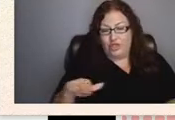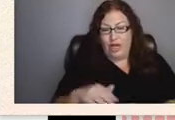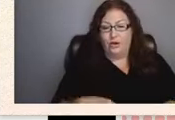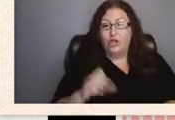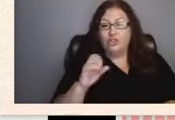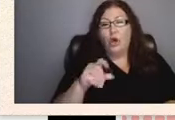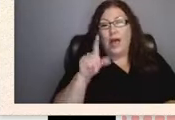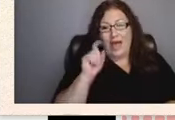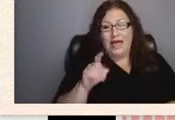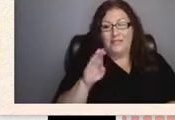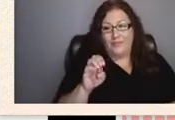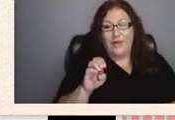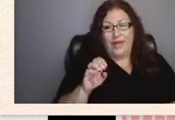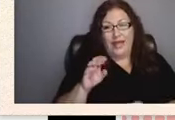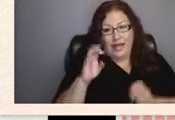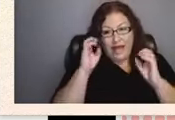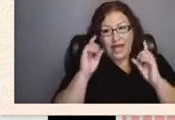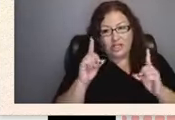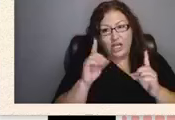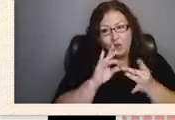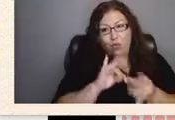an educational relevance.